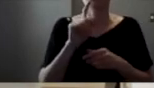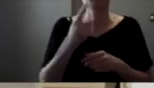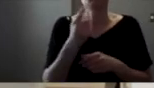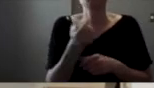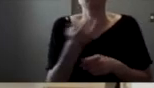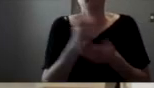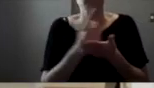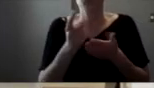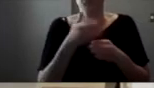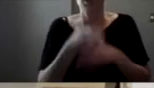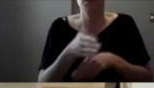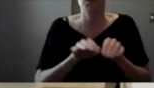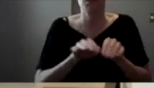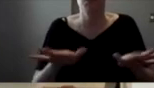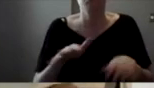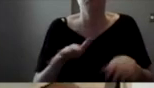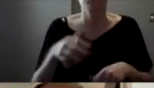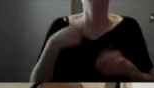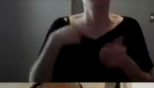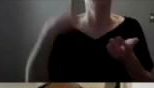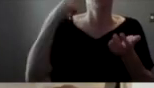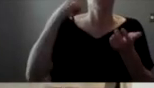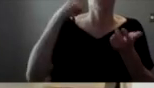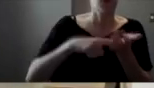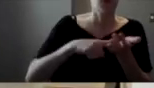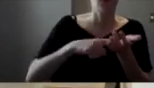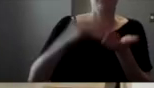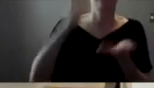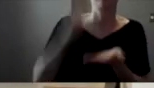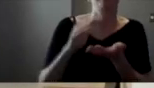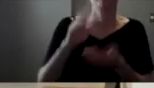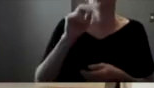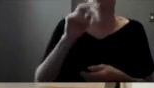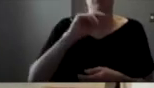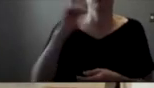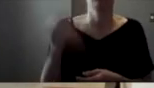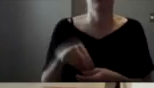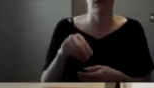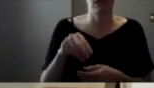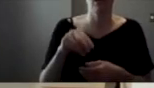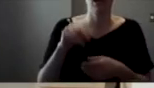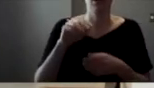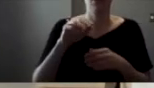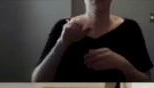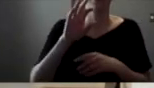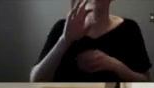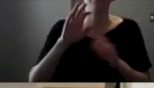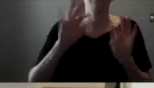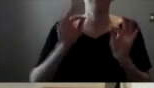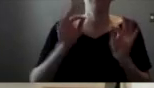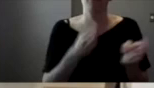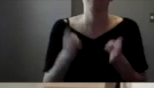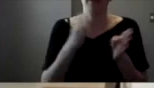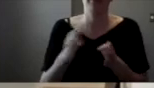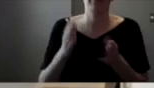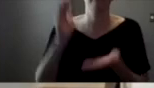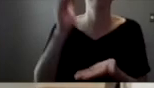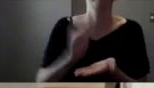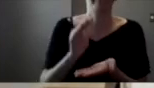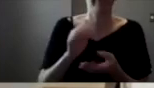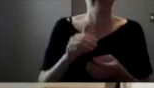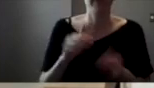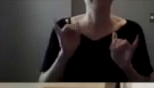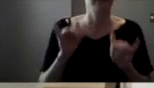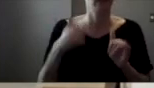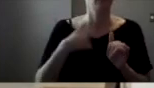in family planning of about 30%. And then, of course, we did recognize that the fact that there's need for us to be able